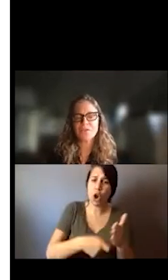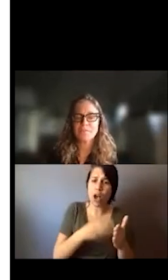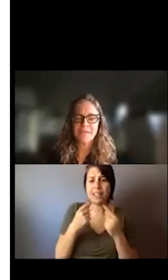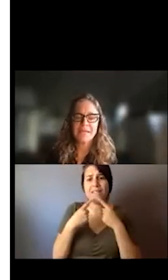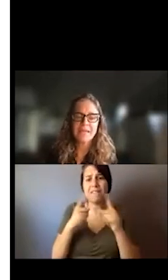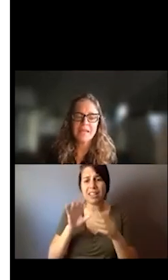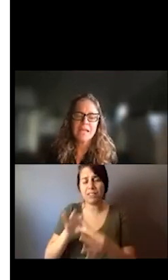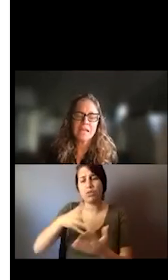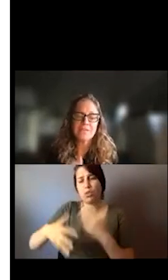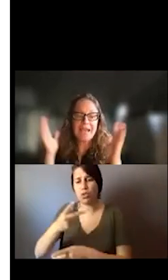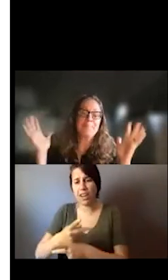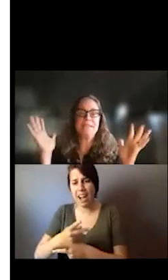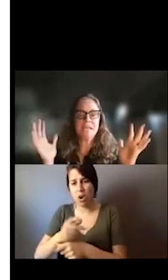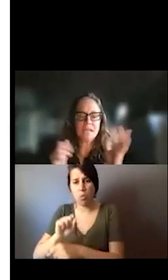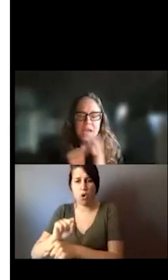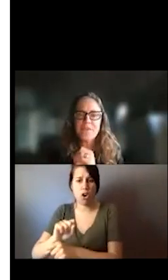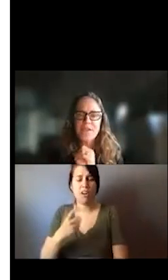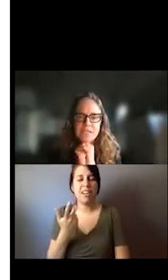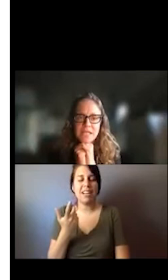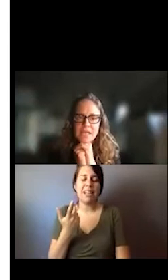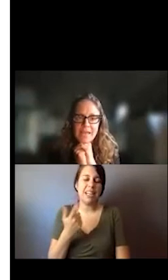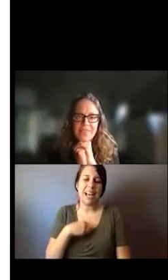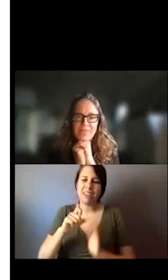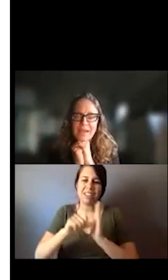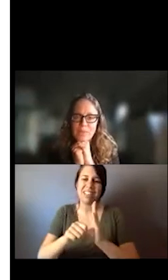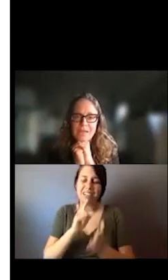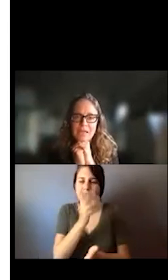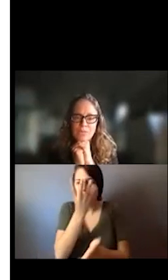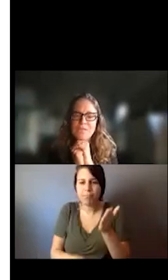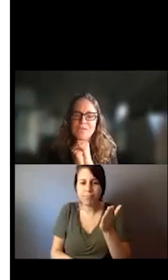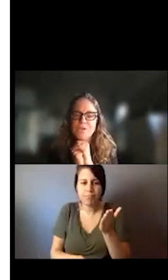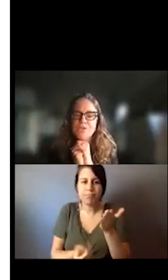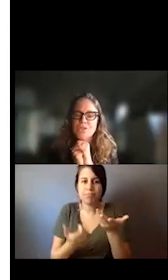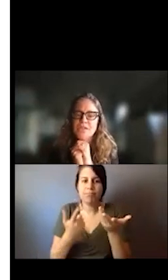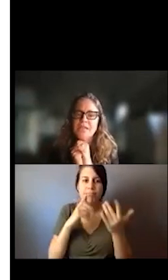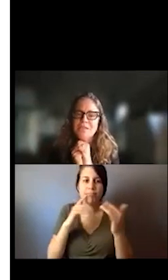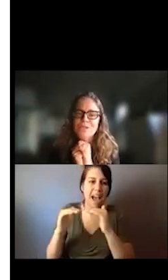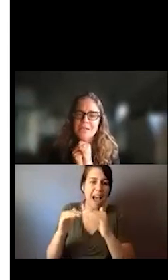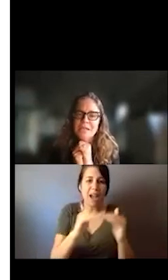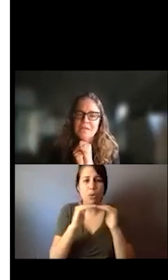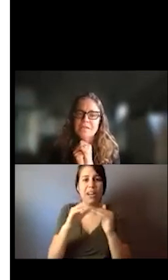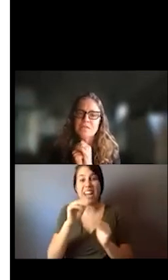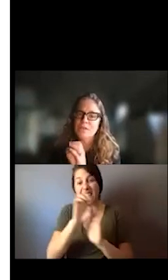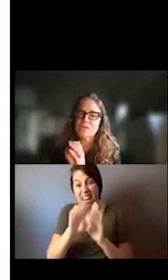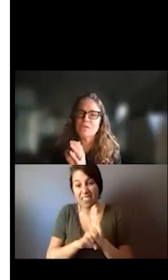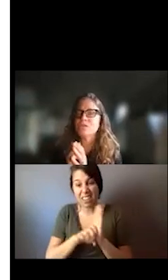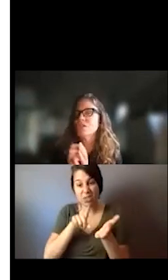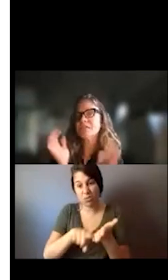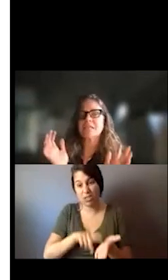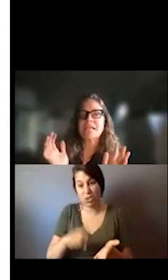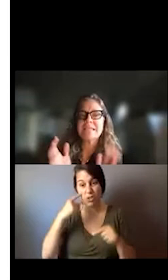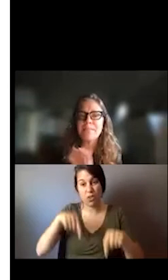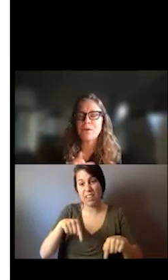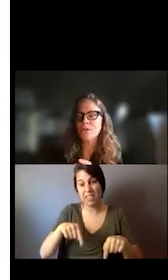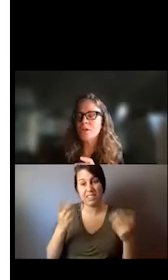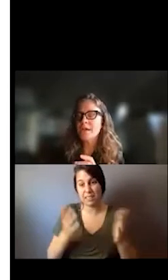underscore again that there's some big kind of gaps in the ethics and equity research that needs doing in this field. So